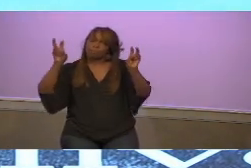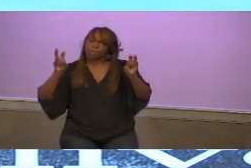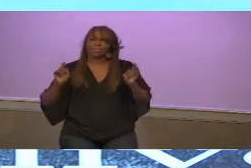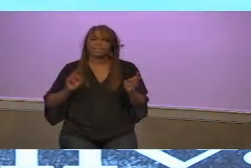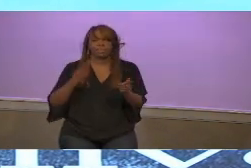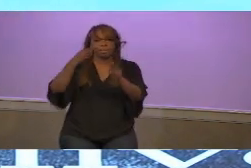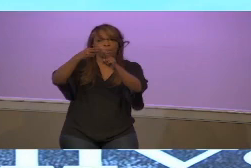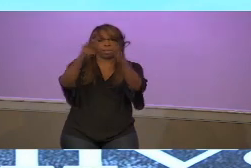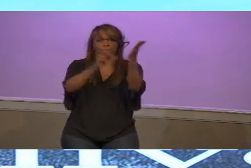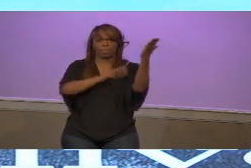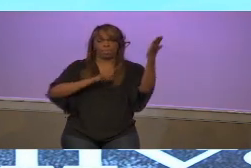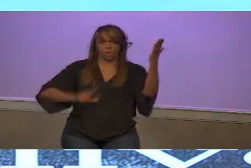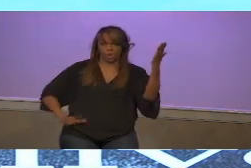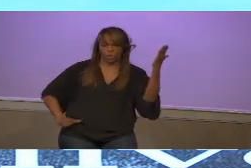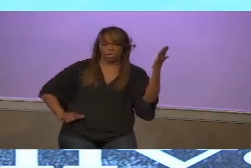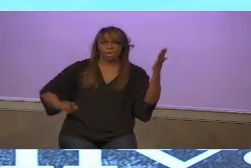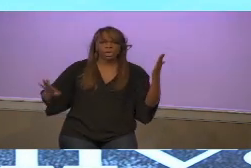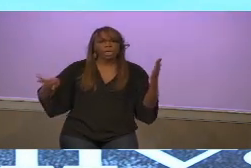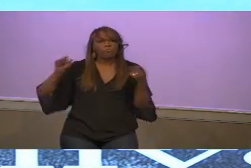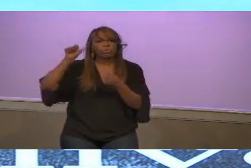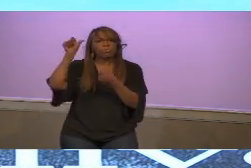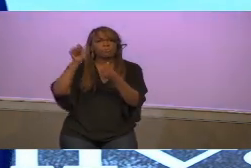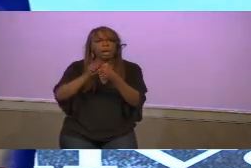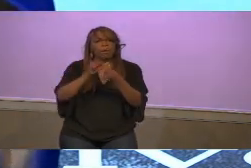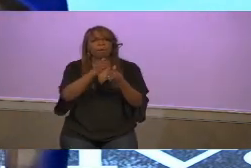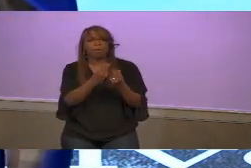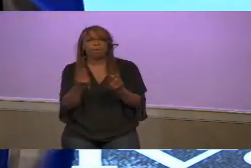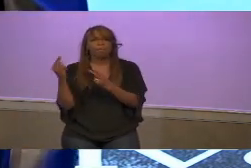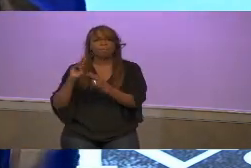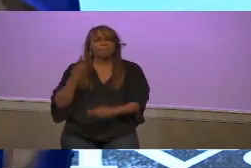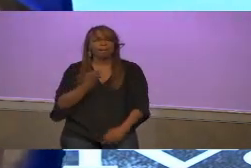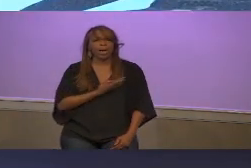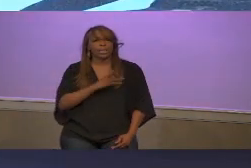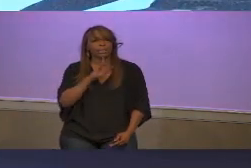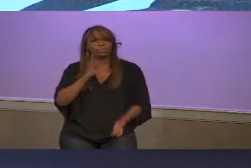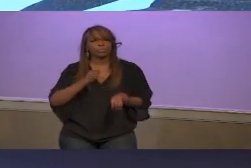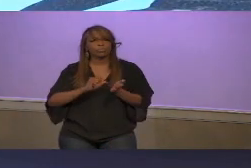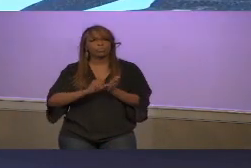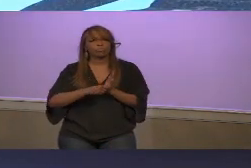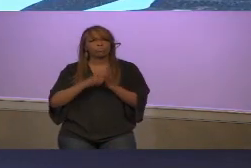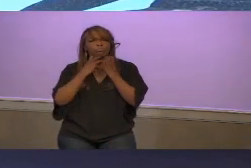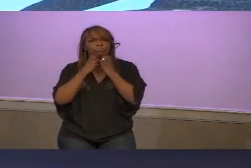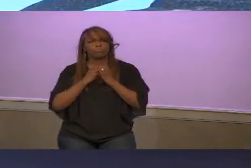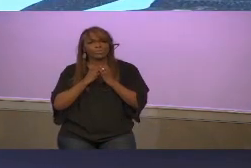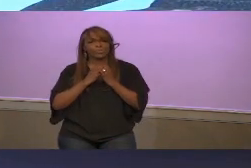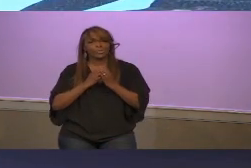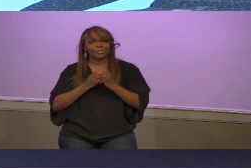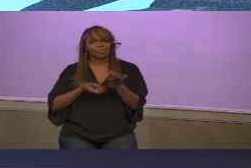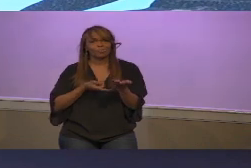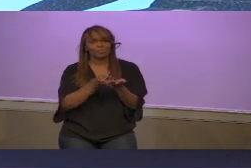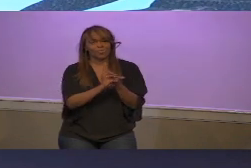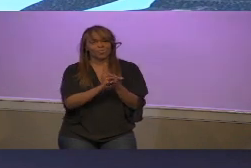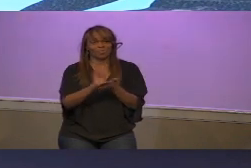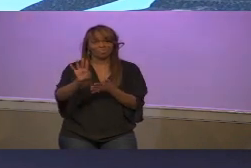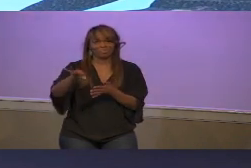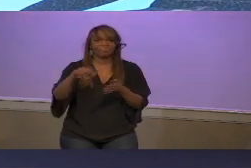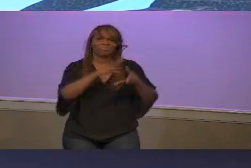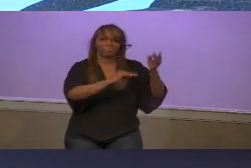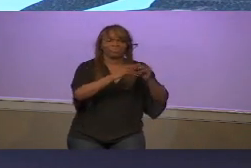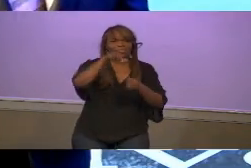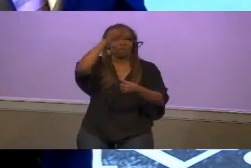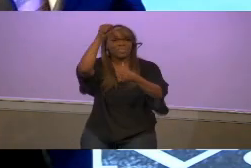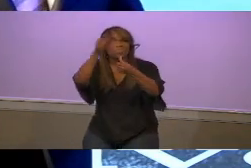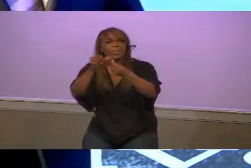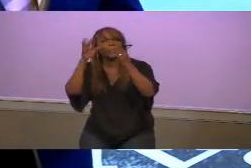name of the Lord, reminds us of some very significant and precious truths. Remember when Moses